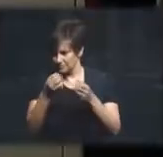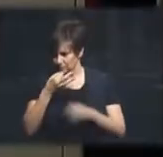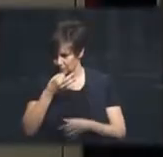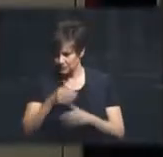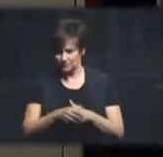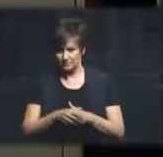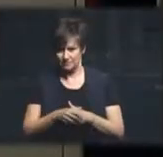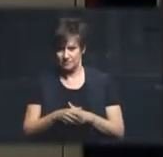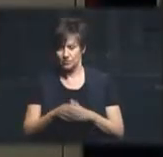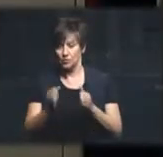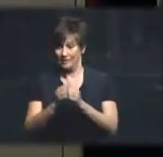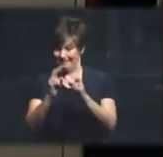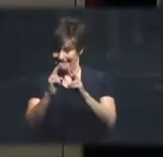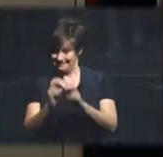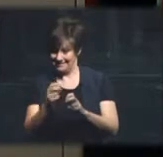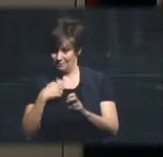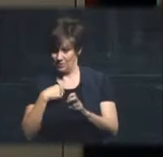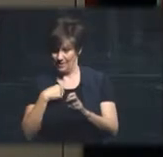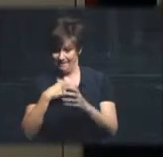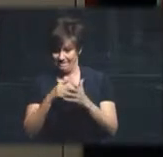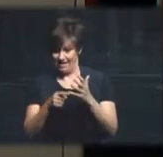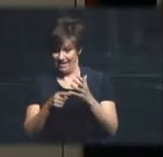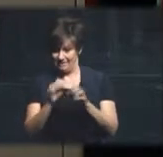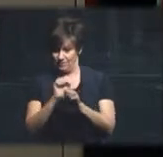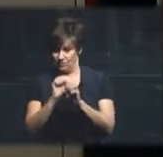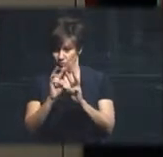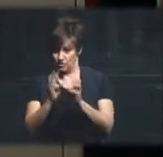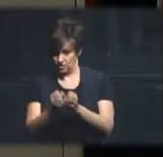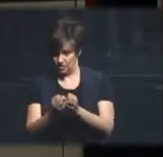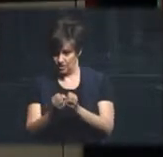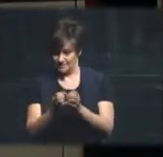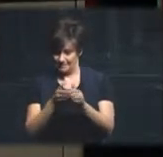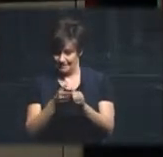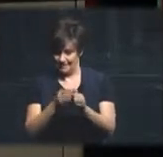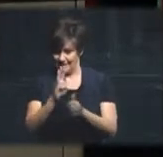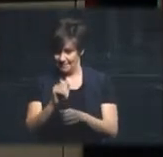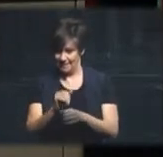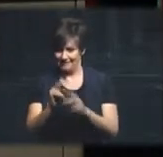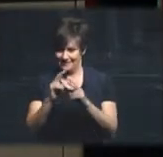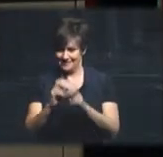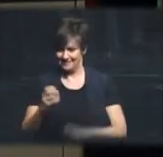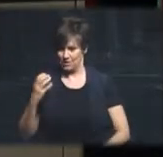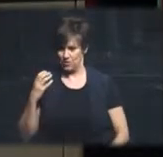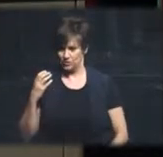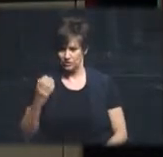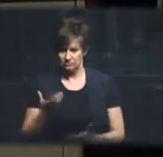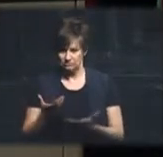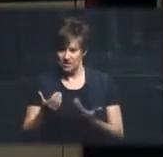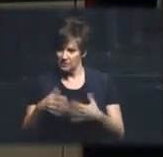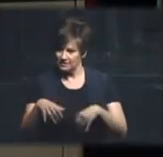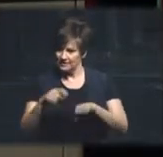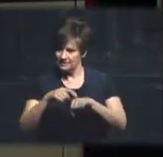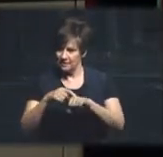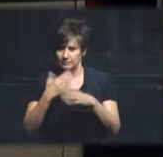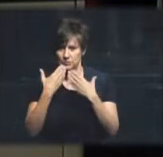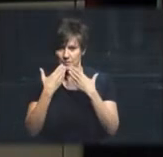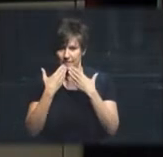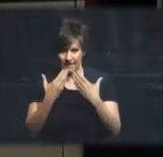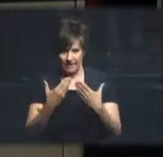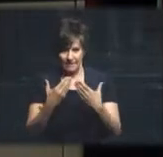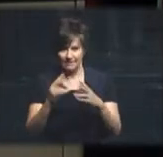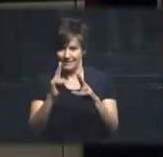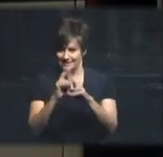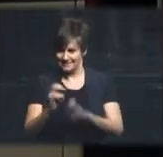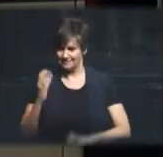With assessment, we have five workshops facilitated by our assessment coaches, and I just want to take a moment to thank the